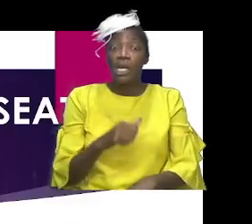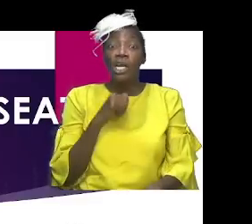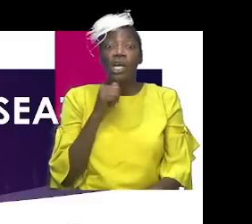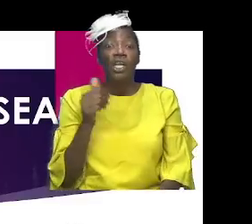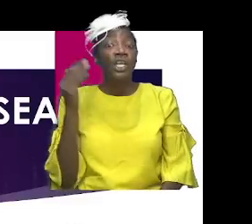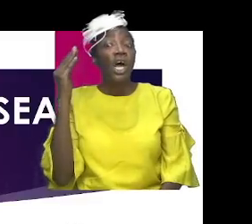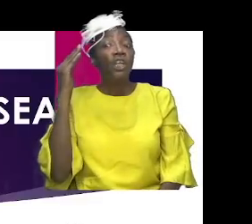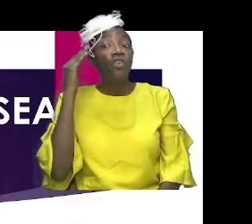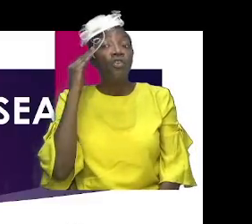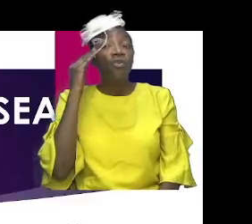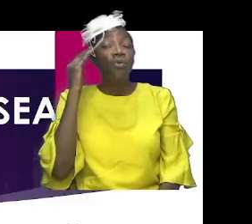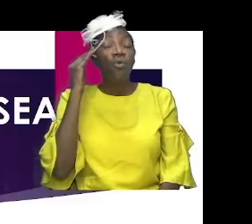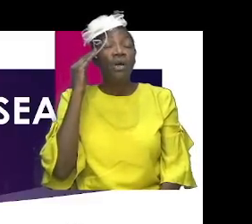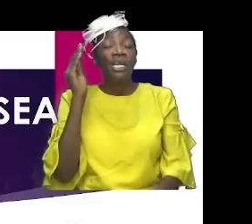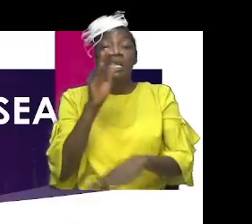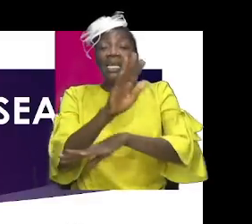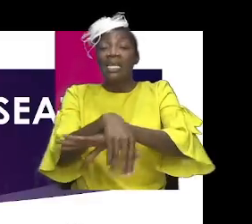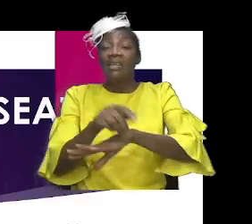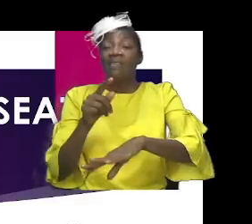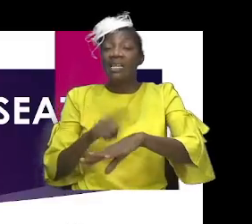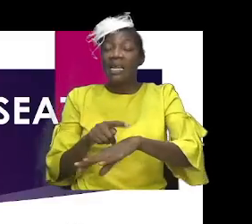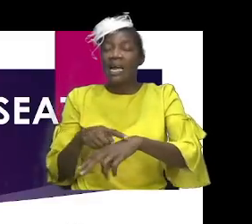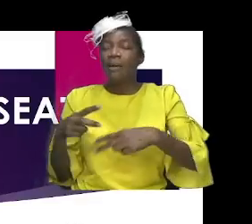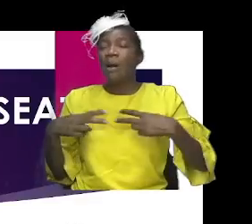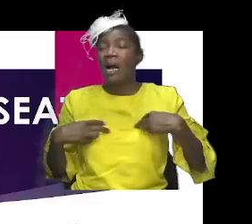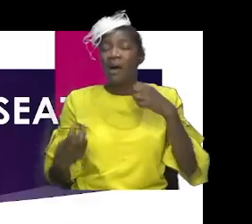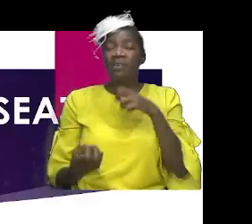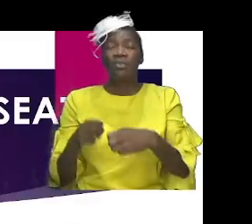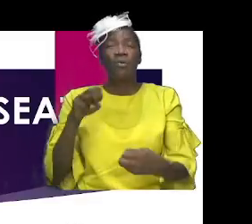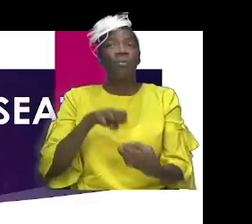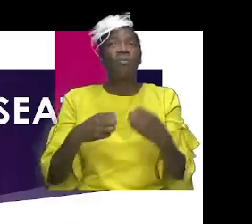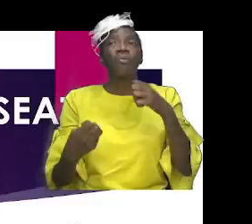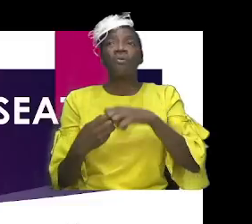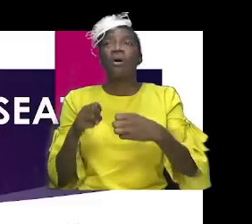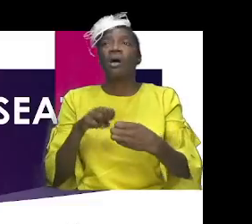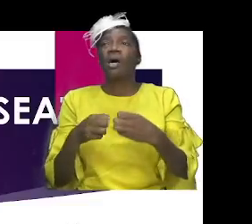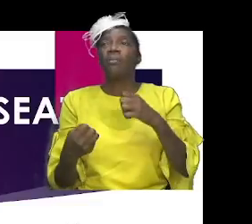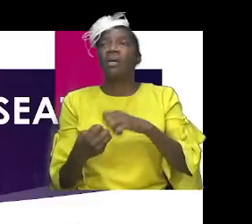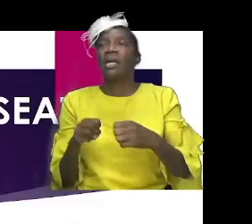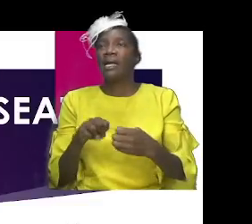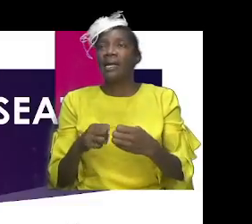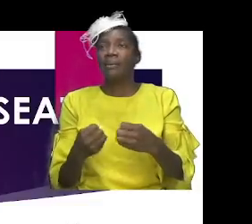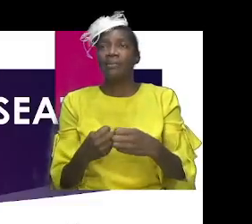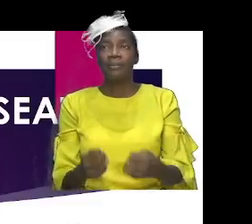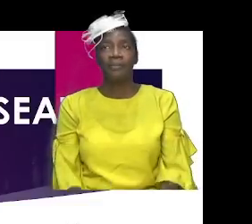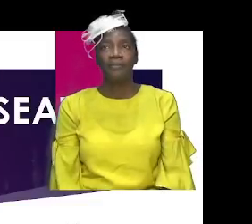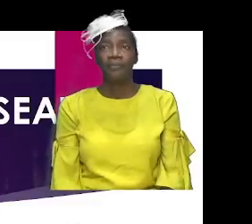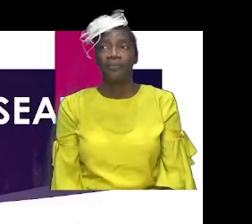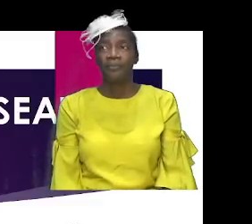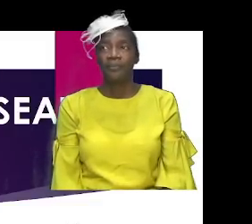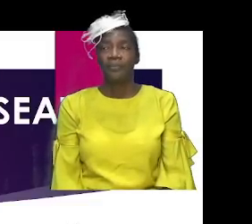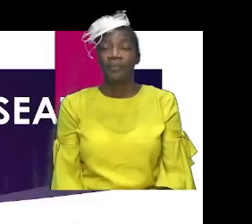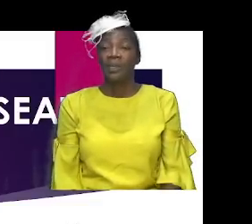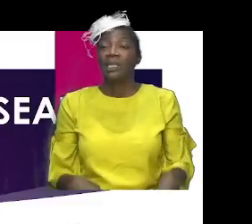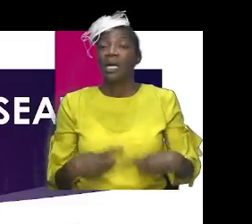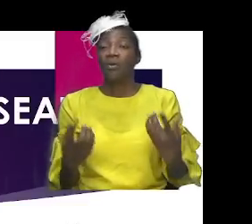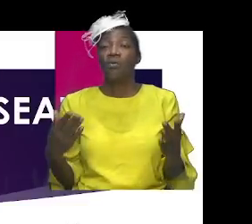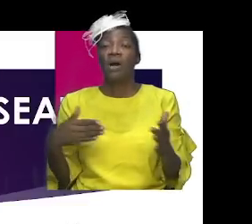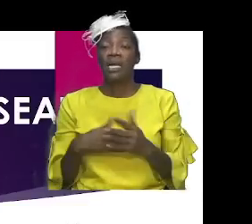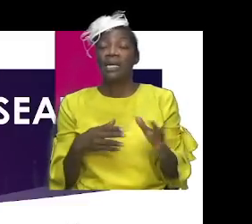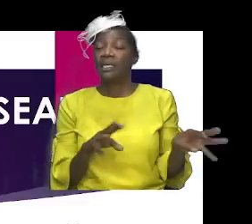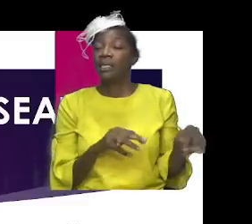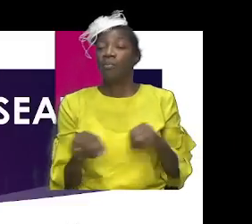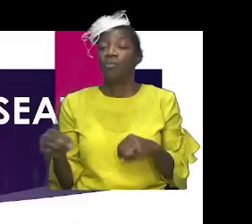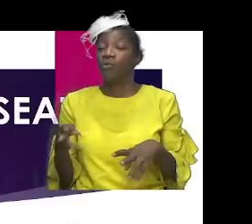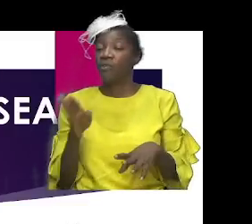evening time has its own dangers and has its own things that might go against the move of